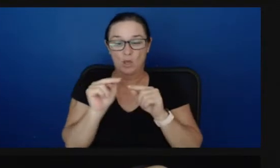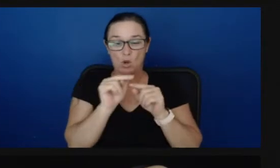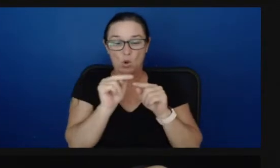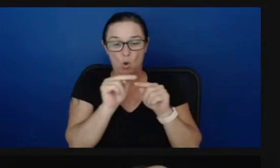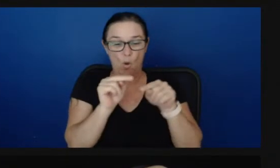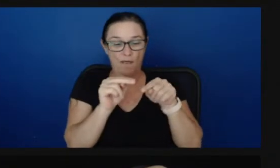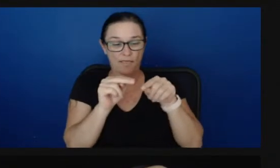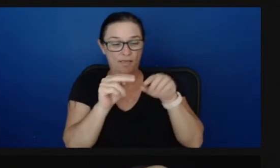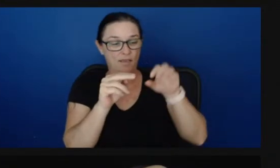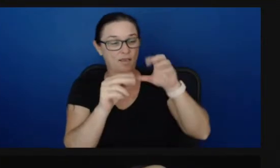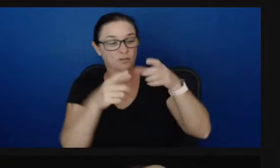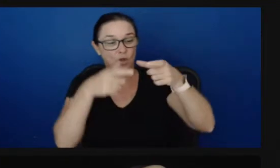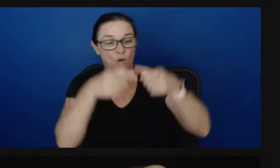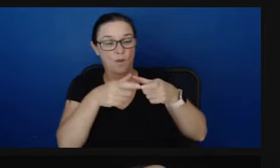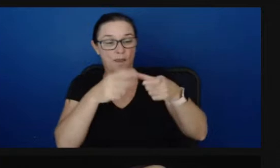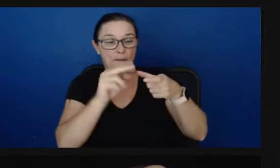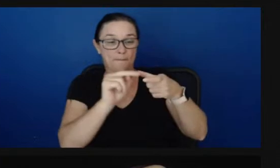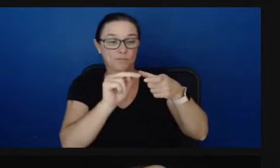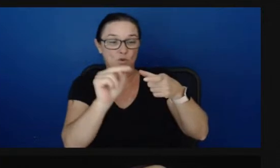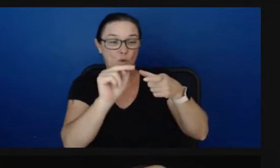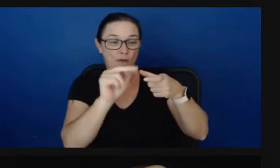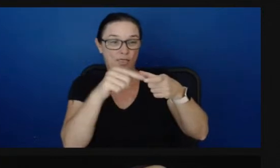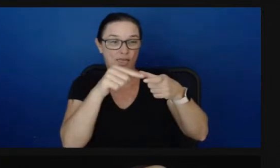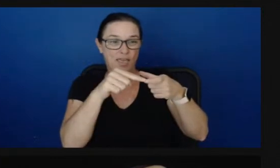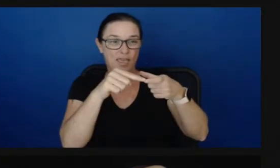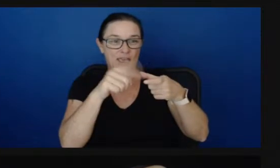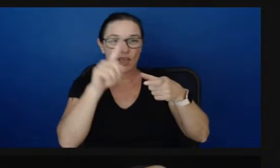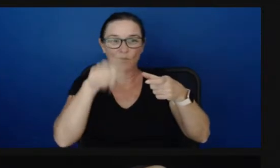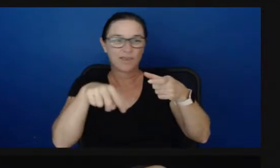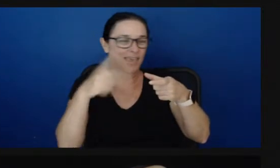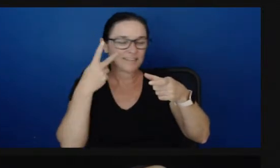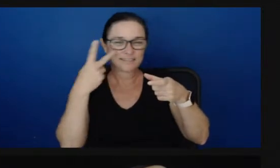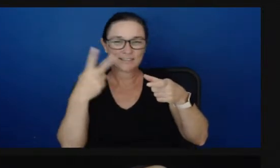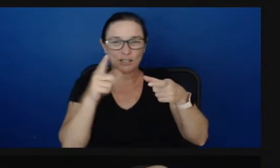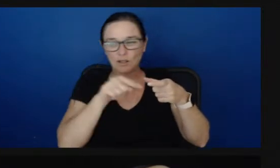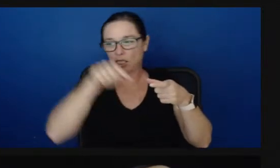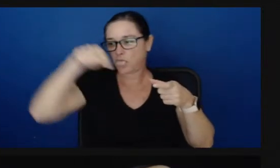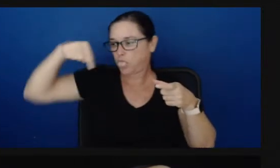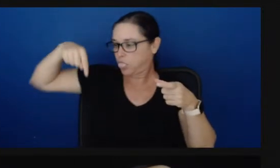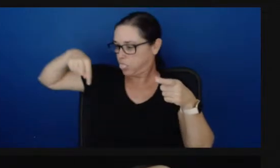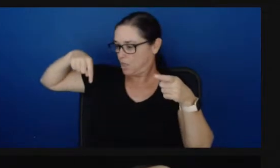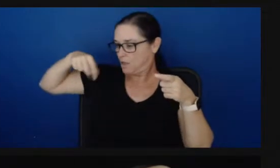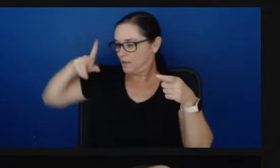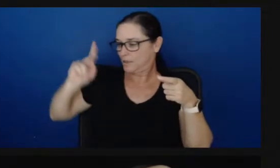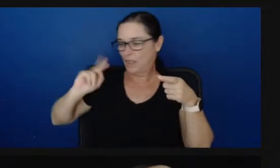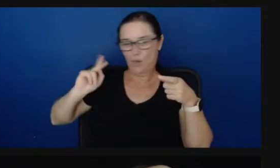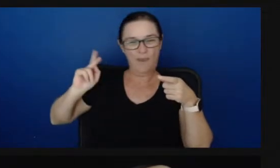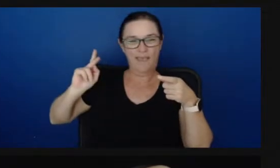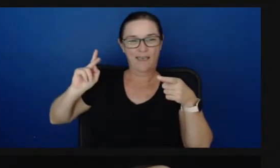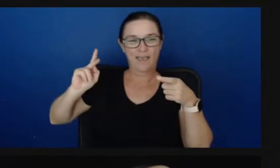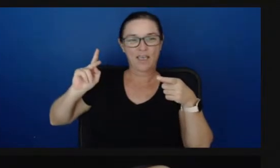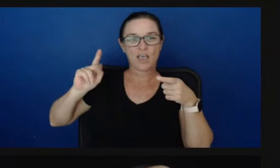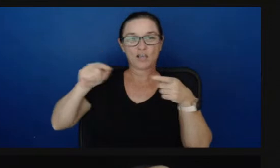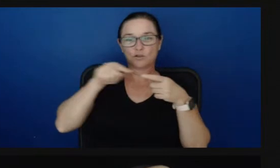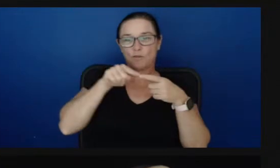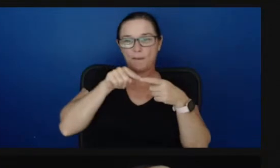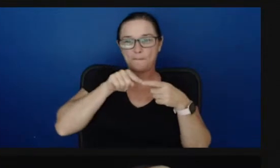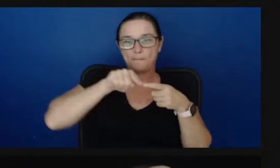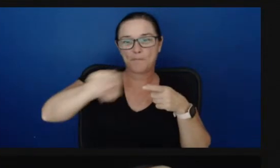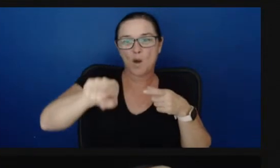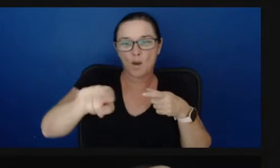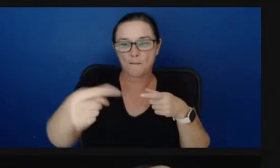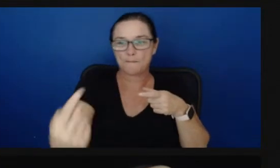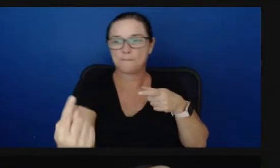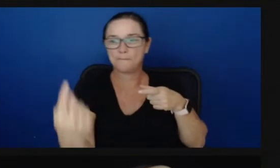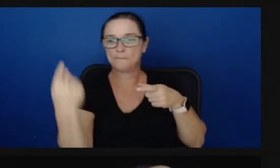caldera, there is no direct view to Kilauea from there. So what they do instead is they bounce the signal off Mauna Kea and